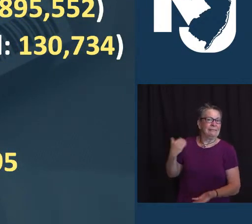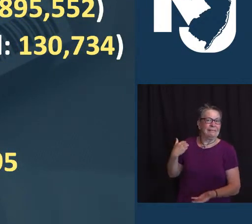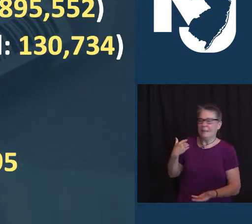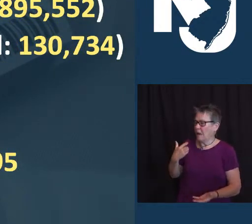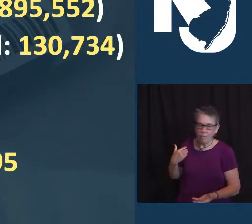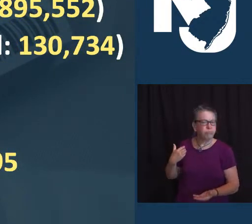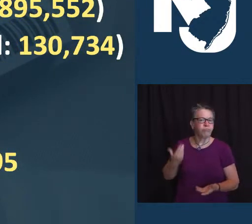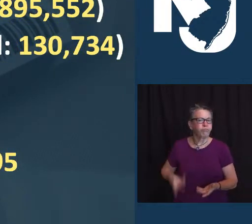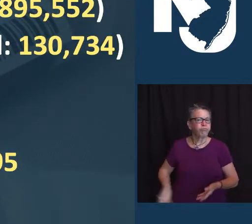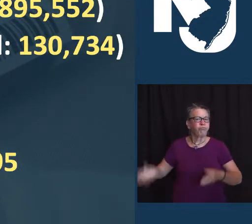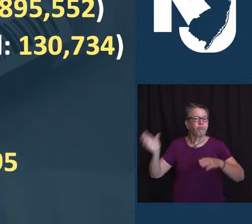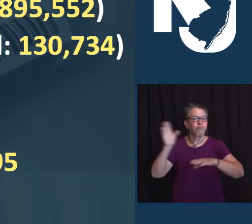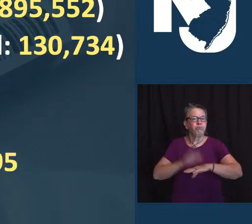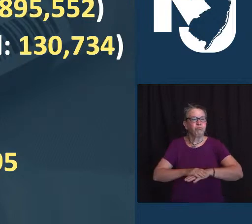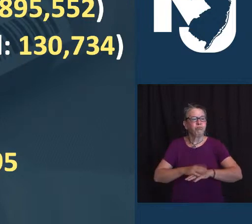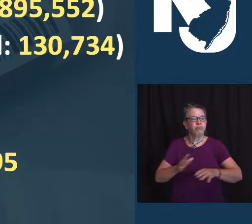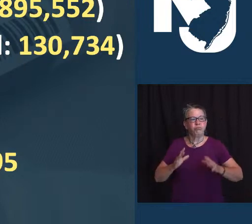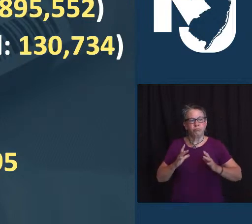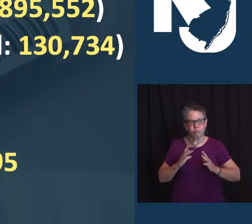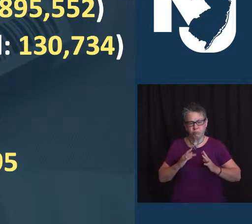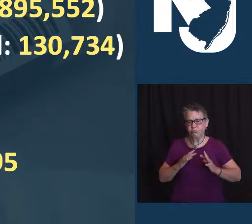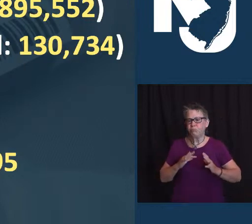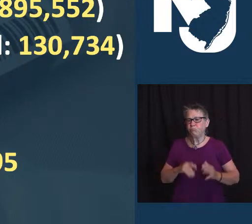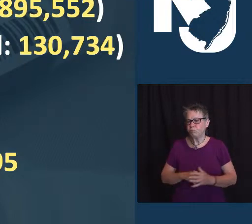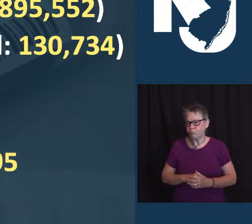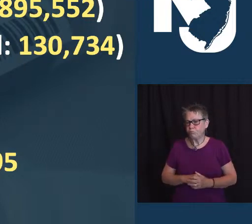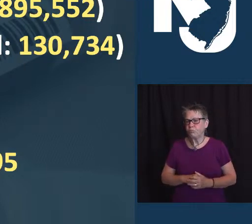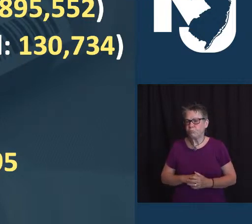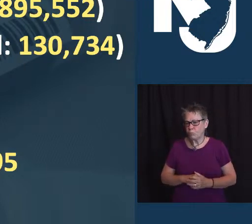through today, we have added a total of